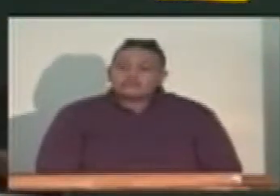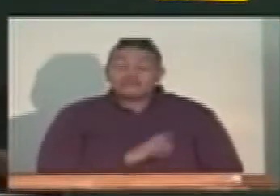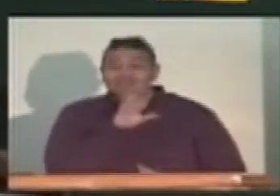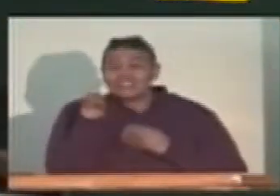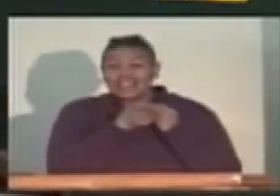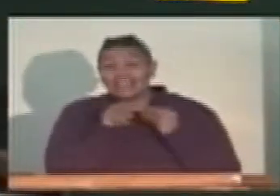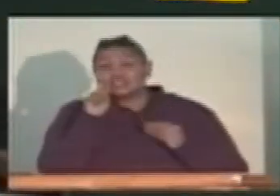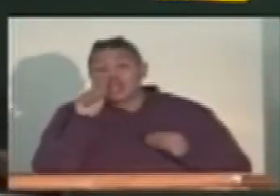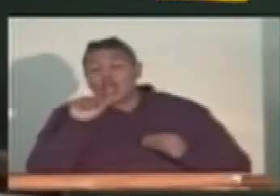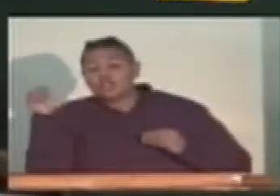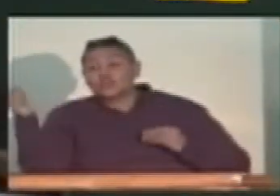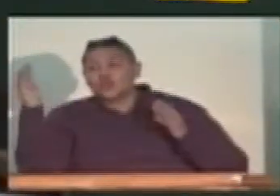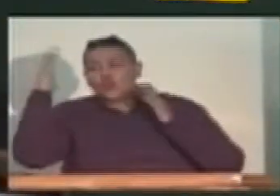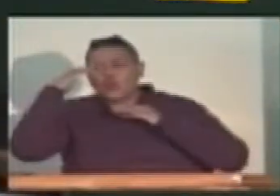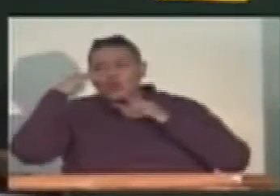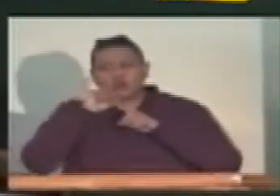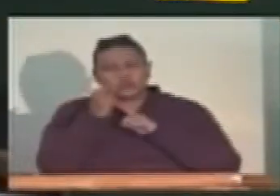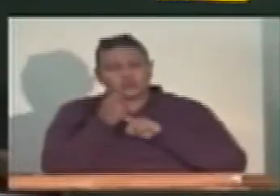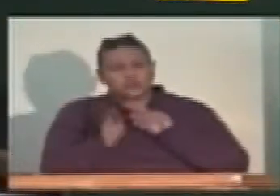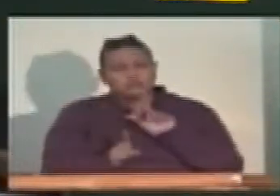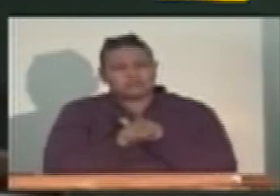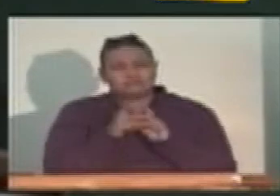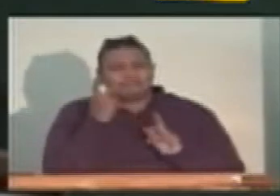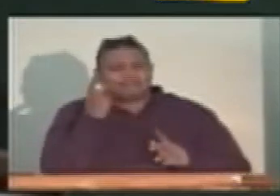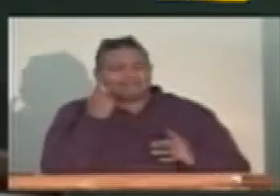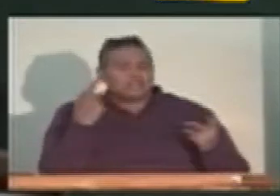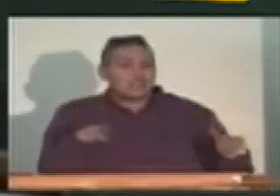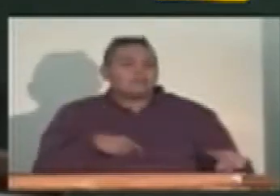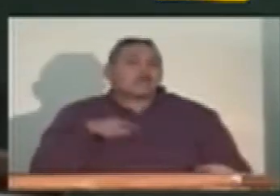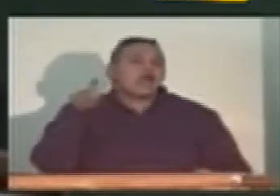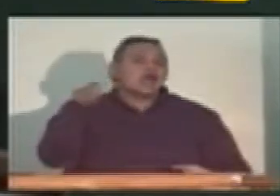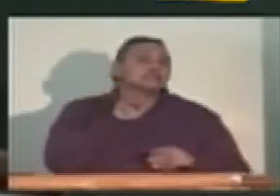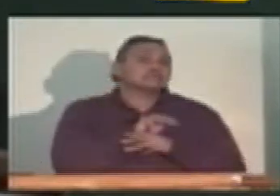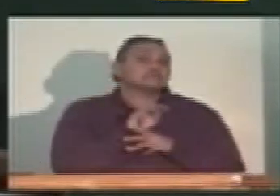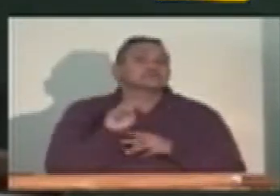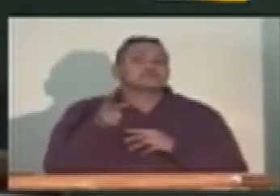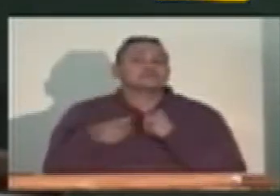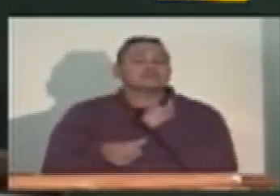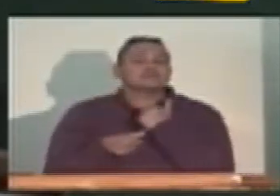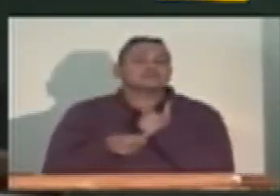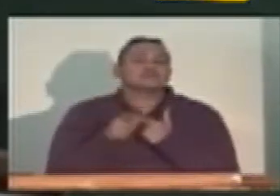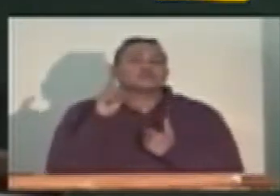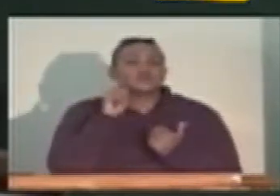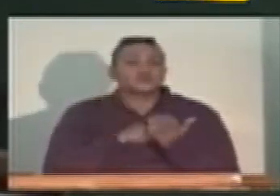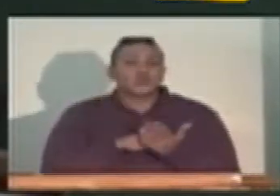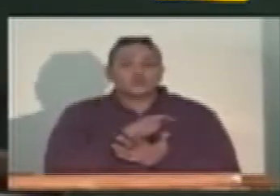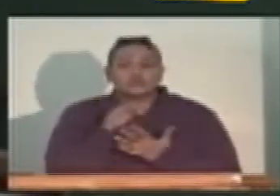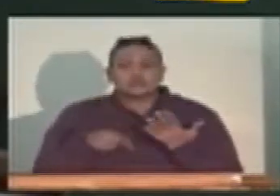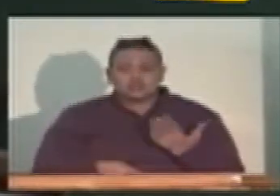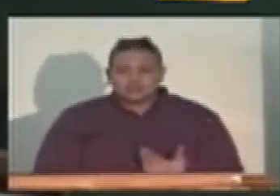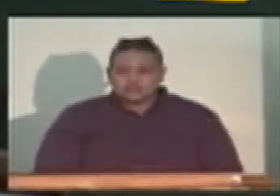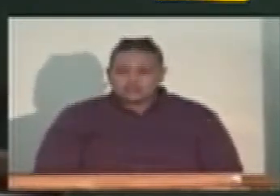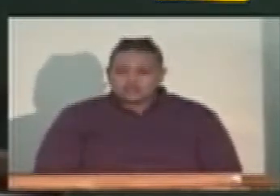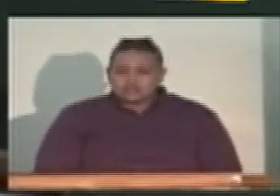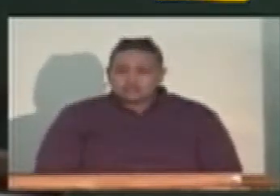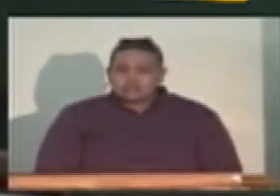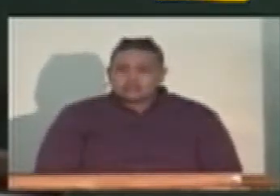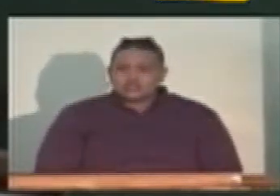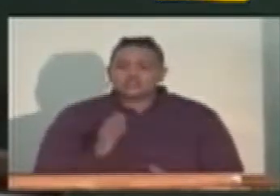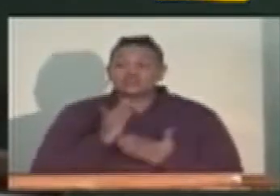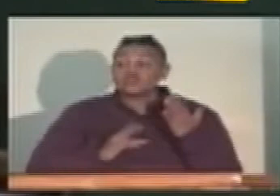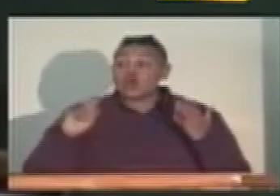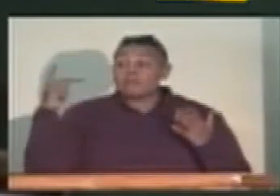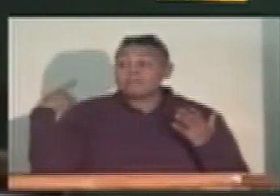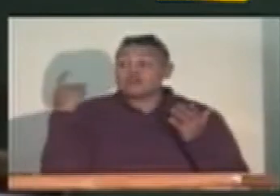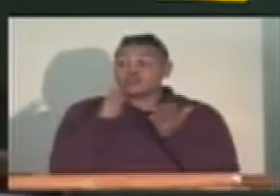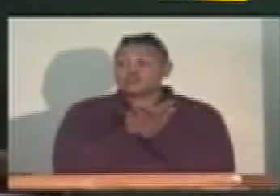another worrying situation, and I ask the Minister of State to take note of this one, where some principals and